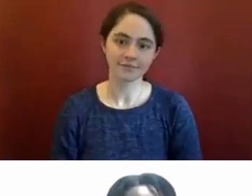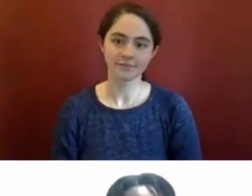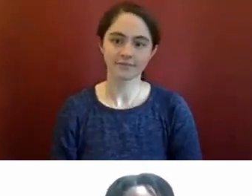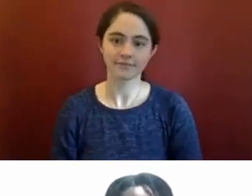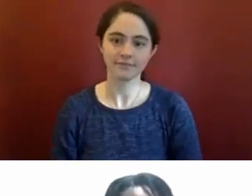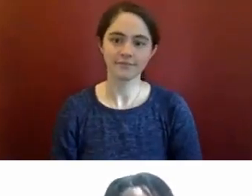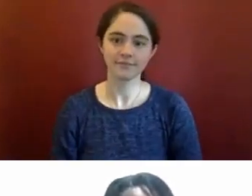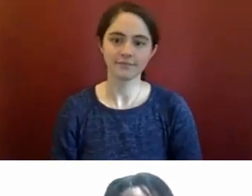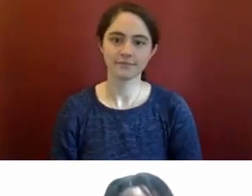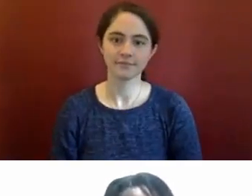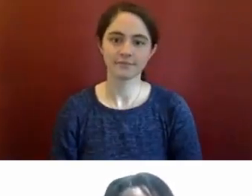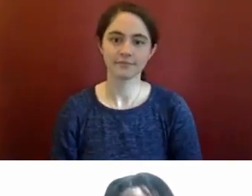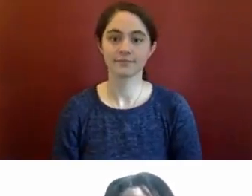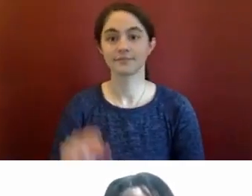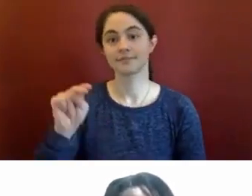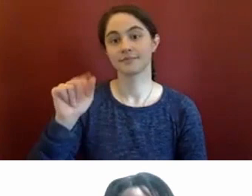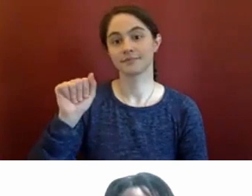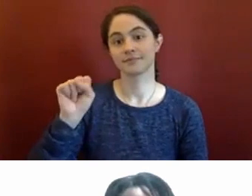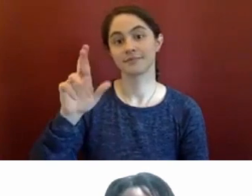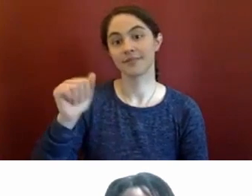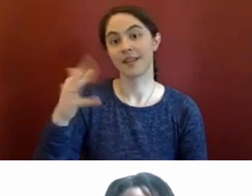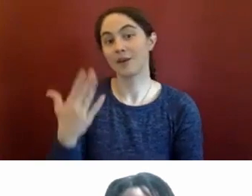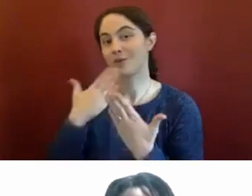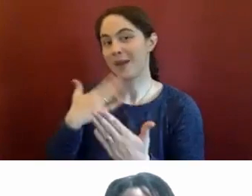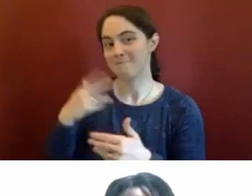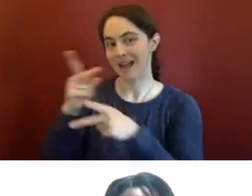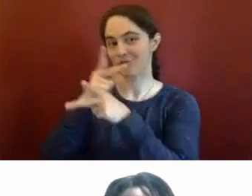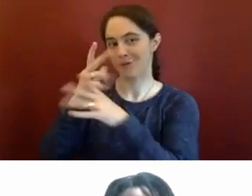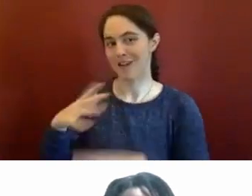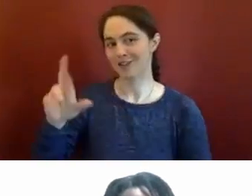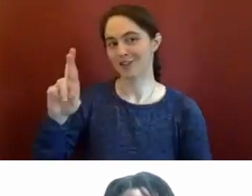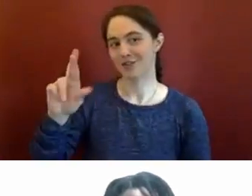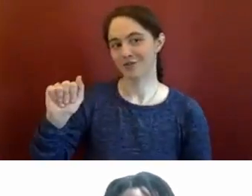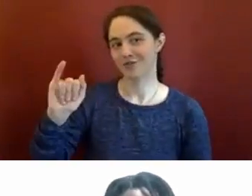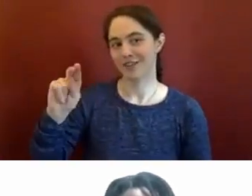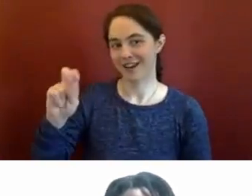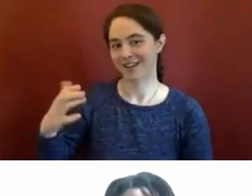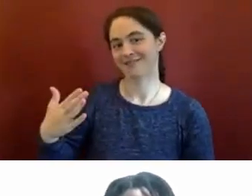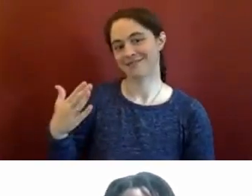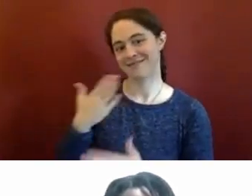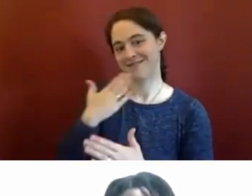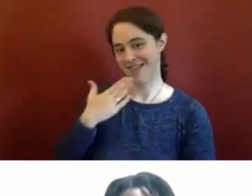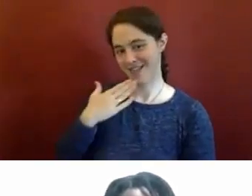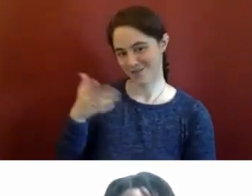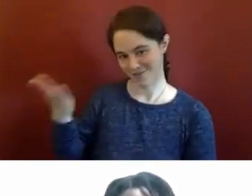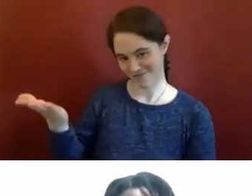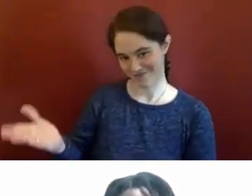I would like to thank my supervisor, Renee, for helping me do this, because I definitely couldn't have done it by myself. Thank you,